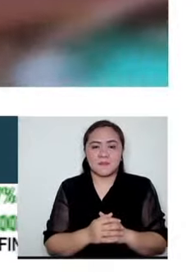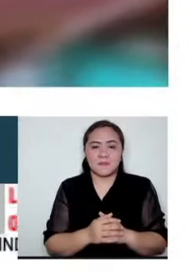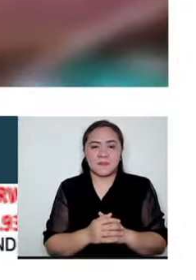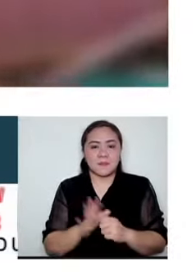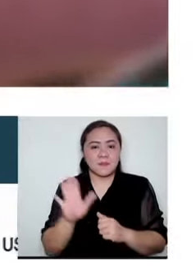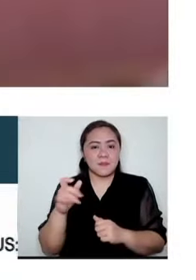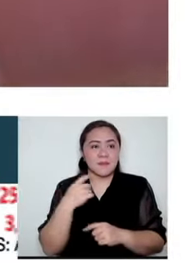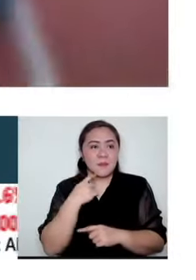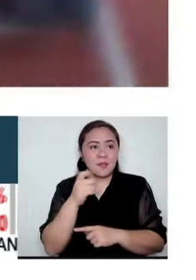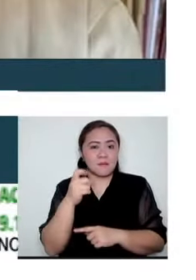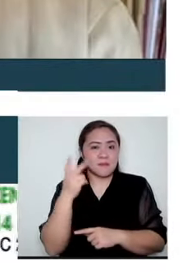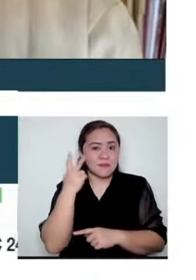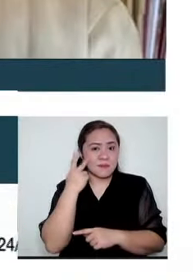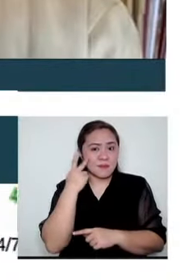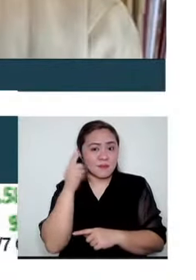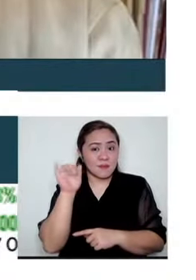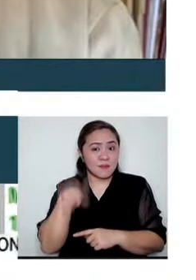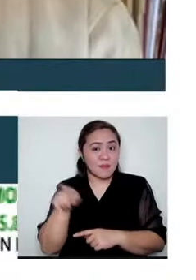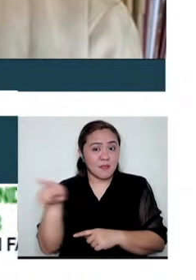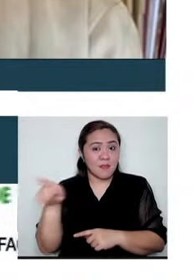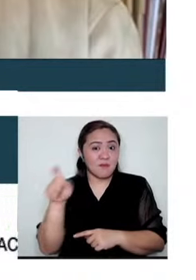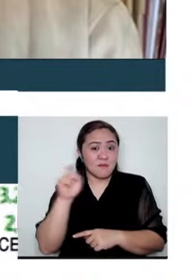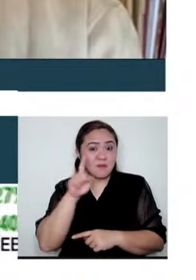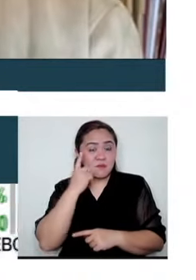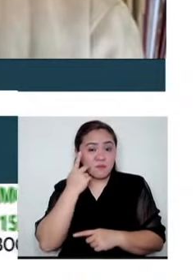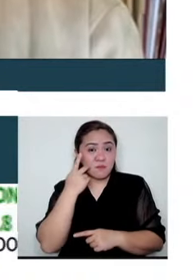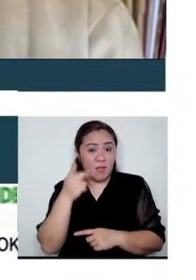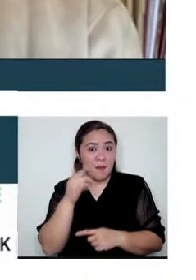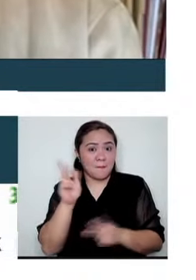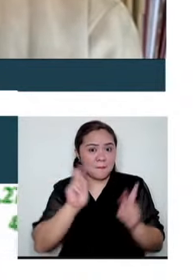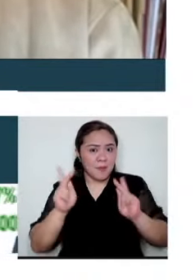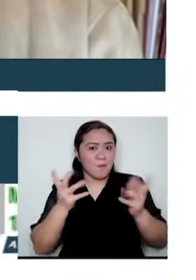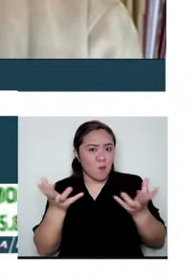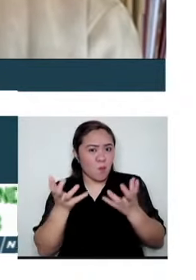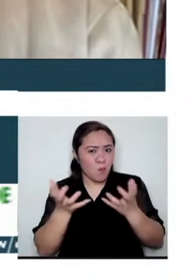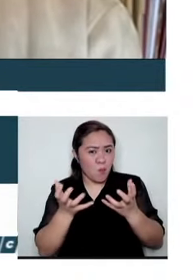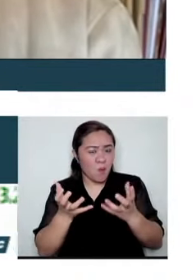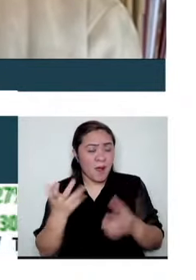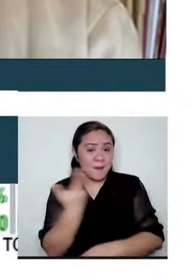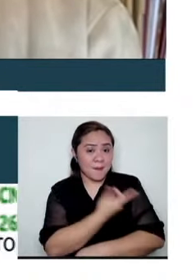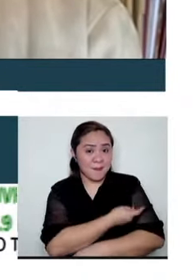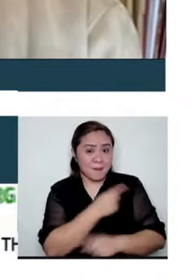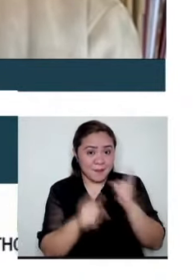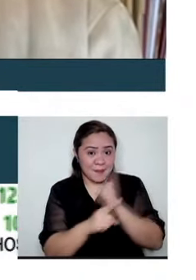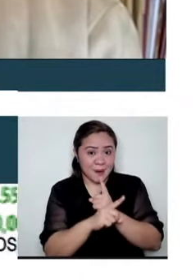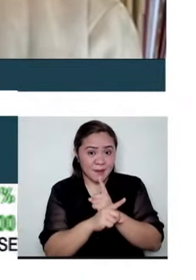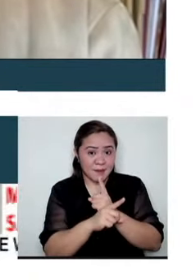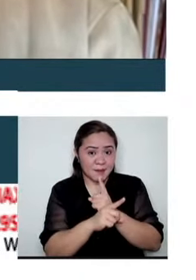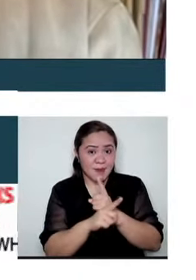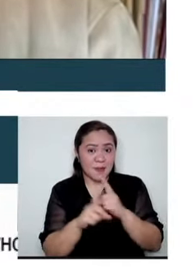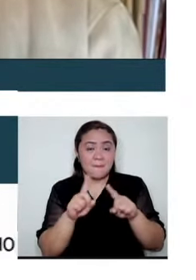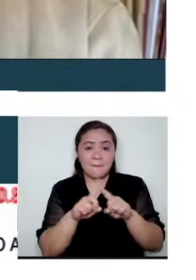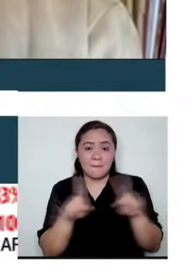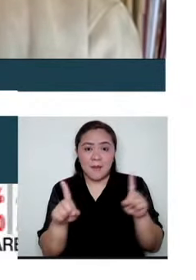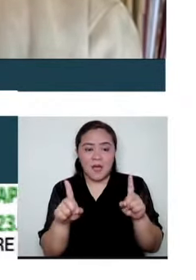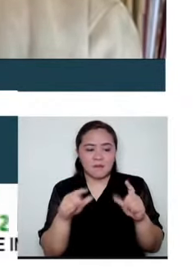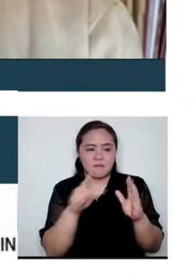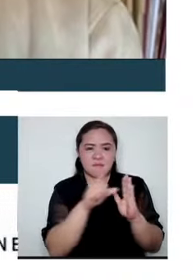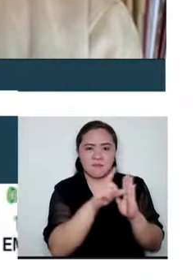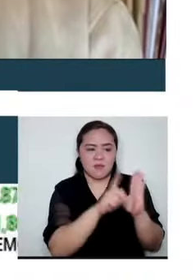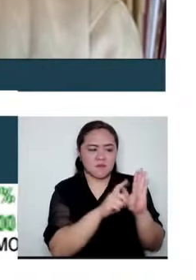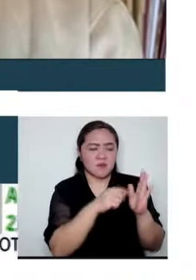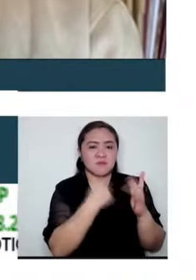said positively you see this as eagerness coming from the public right. To get vaccinated. Conversely, though,